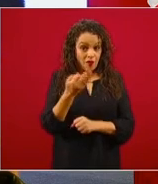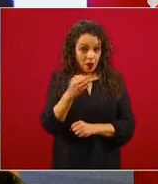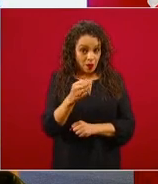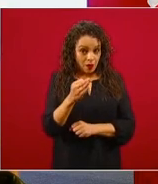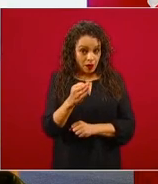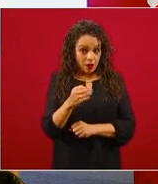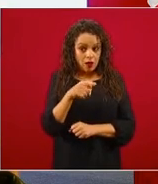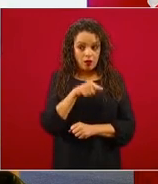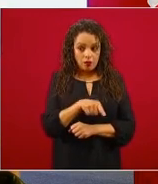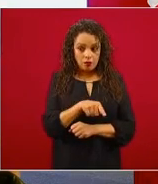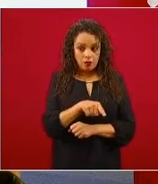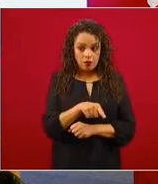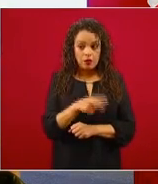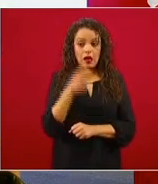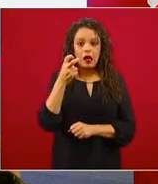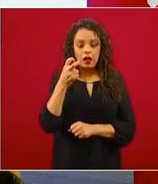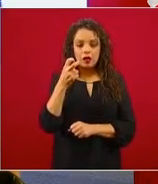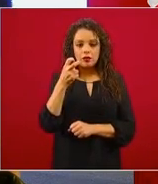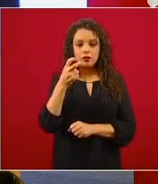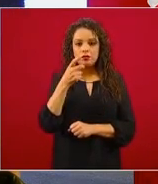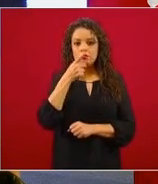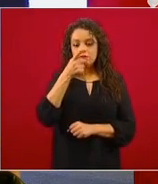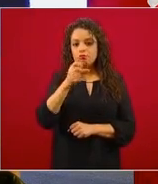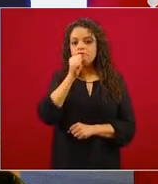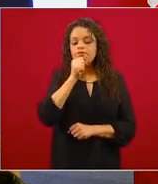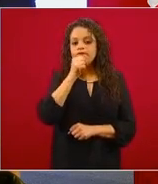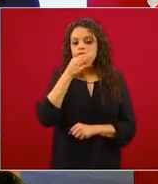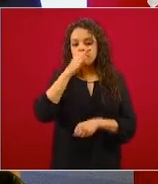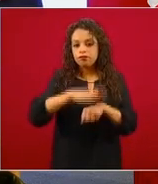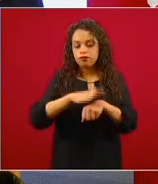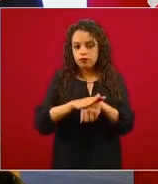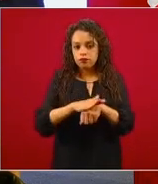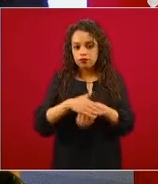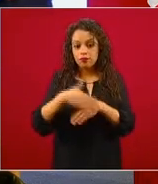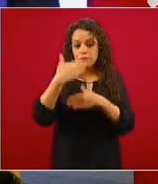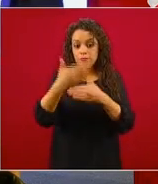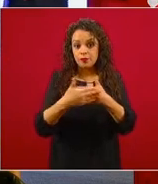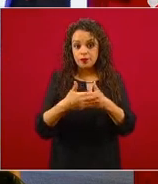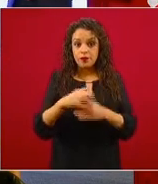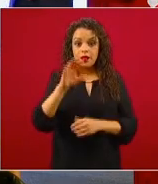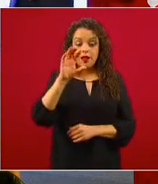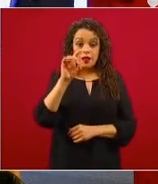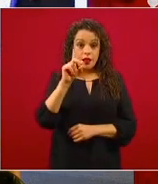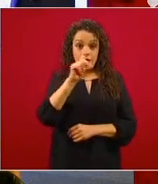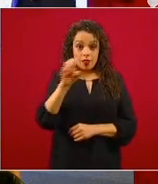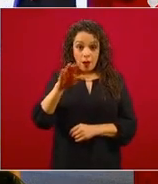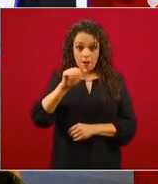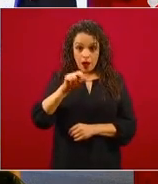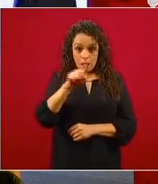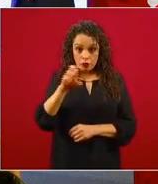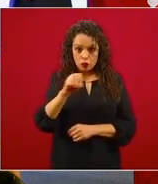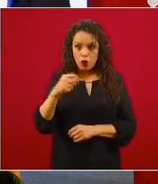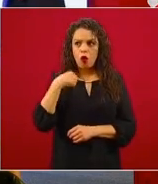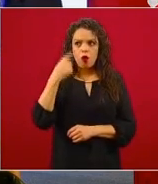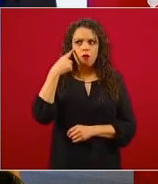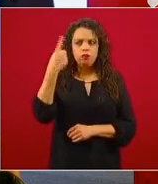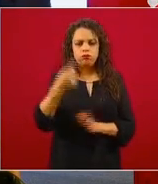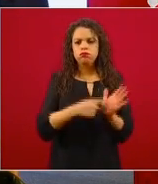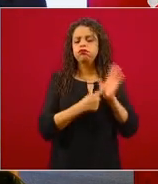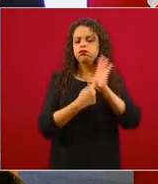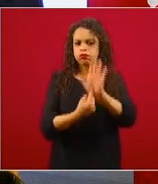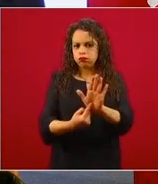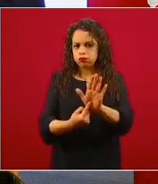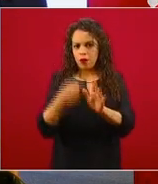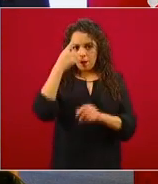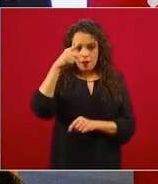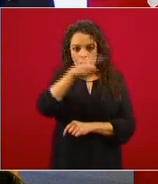38,773 cases without action, without measures. With action, with measurements, according to the prediction, we